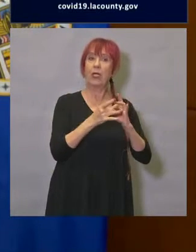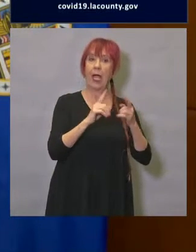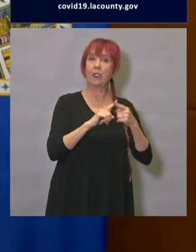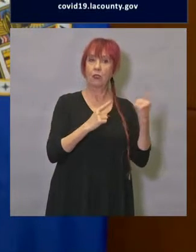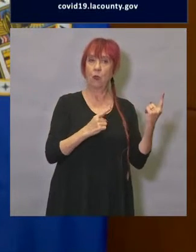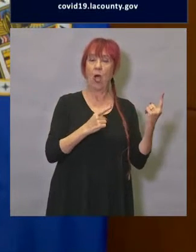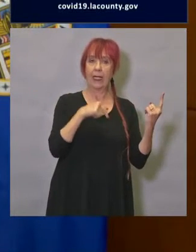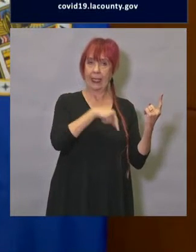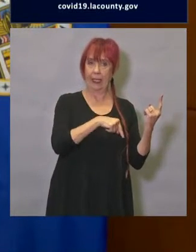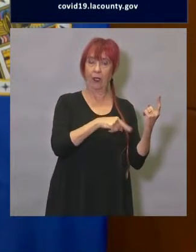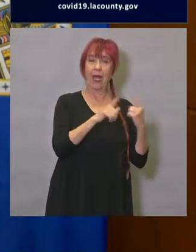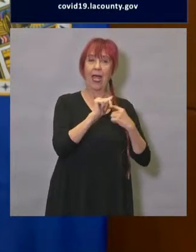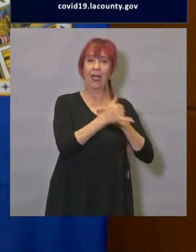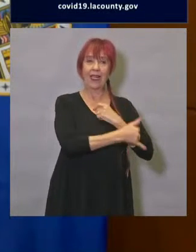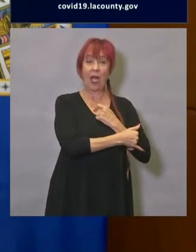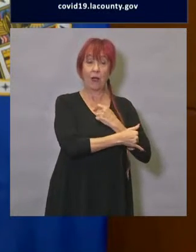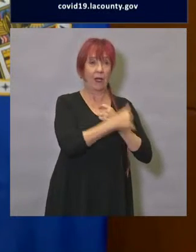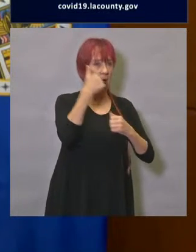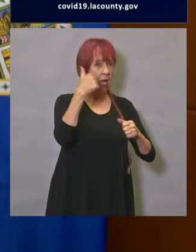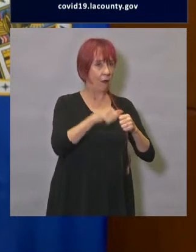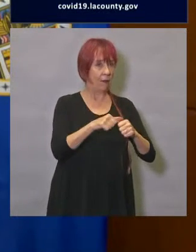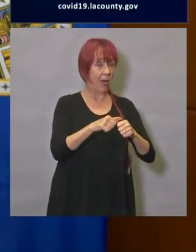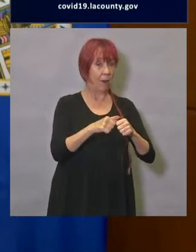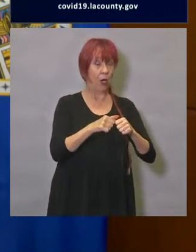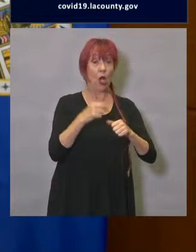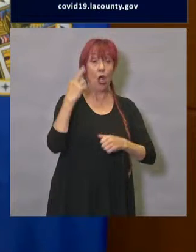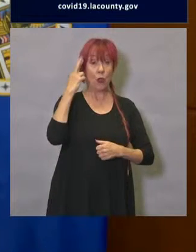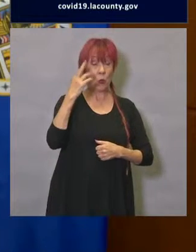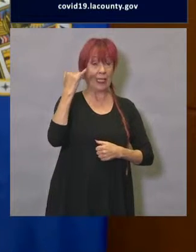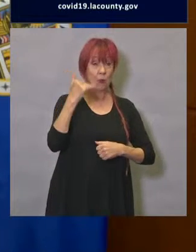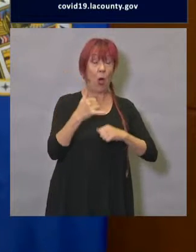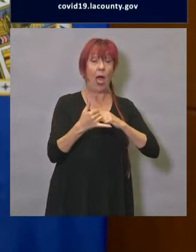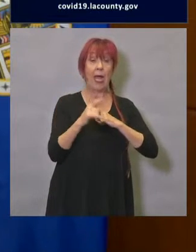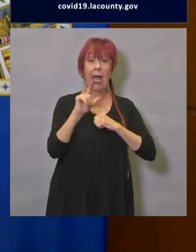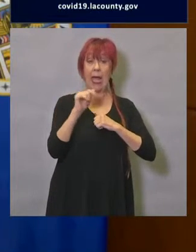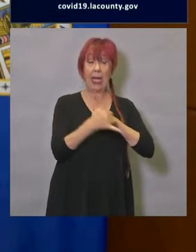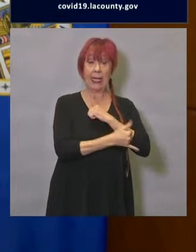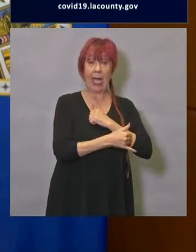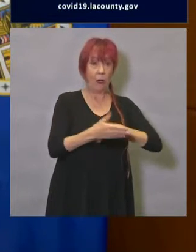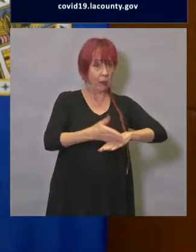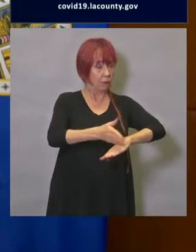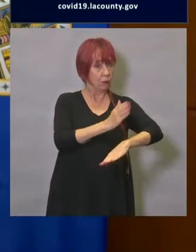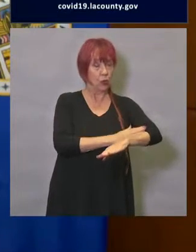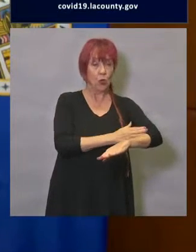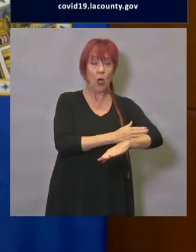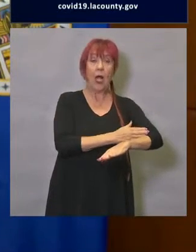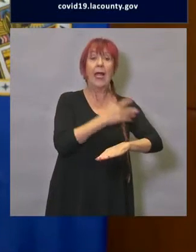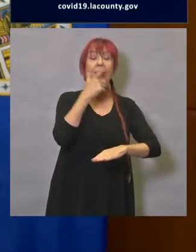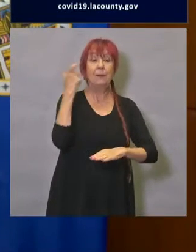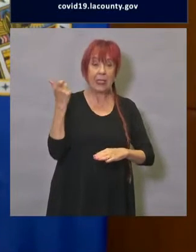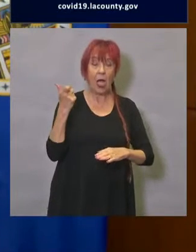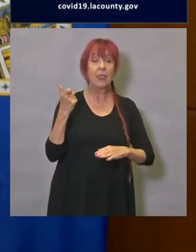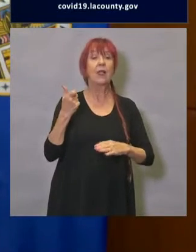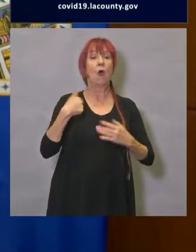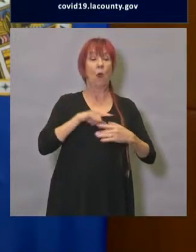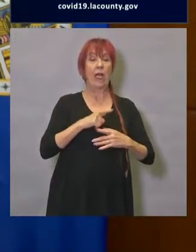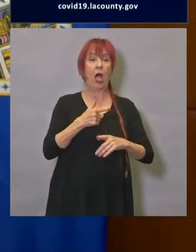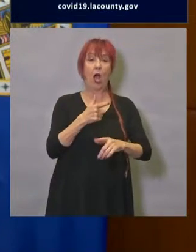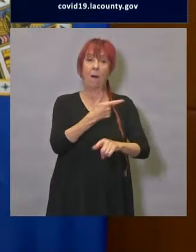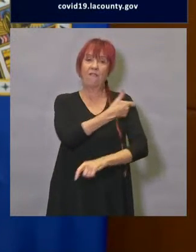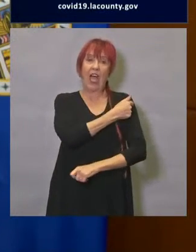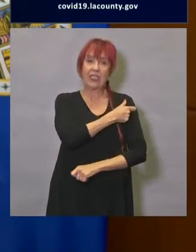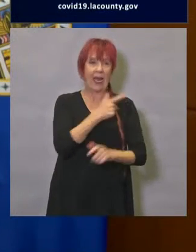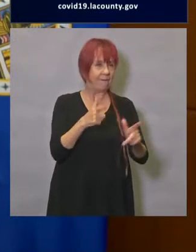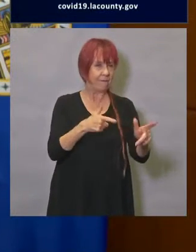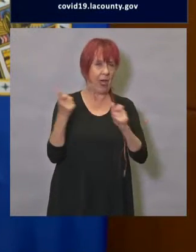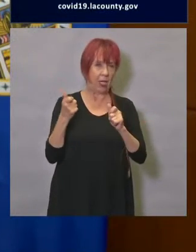Angeles. And remember, the reason the county is doing so well in large part is due to the pace of the vaccinations. We must all